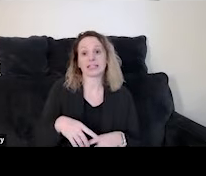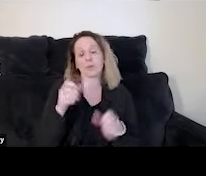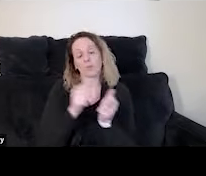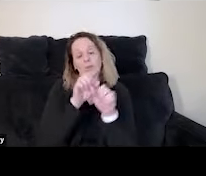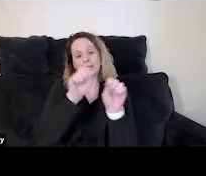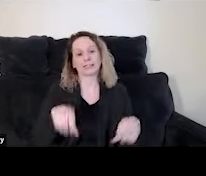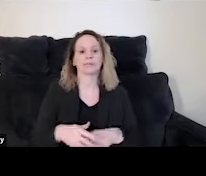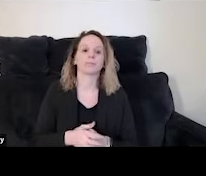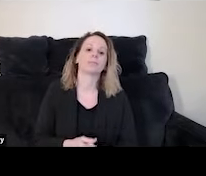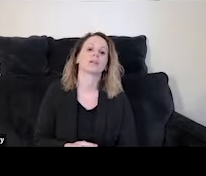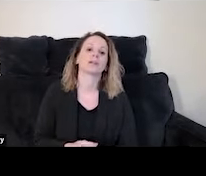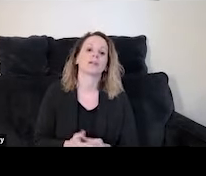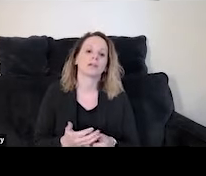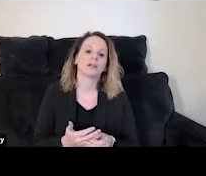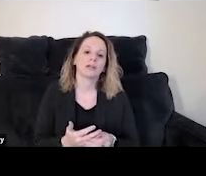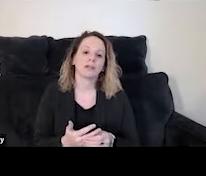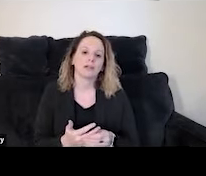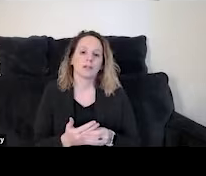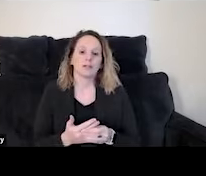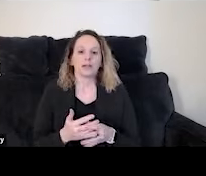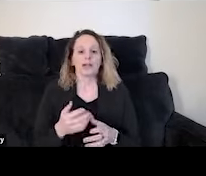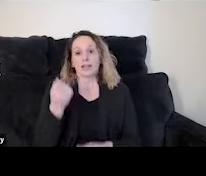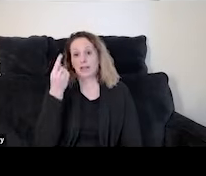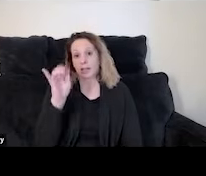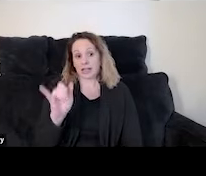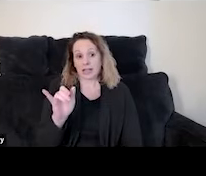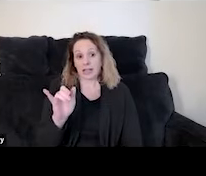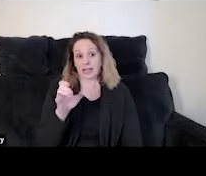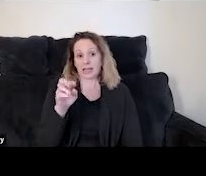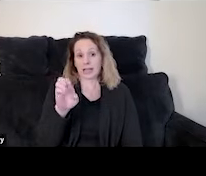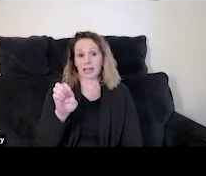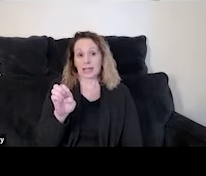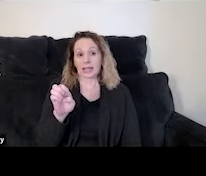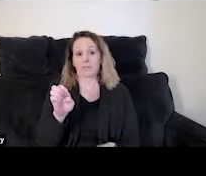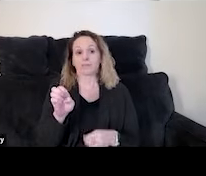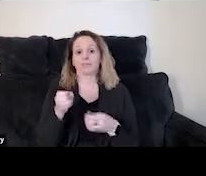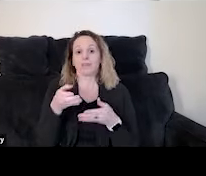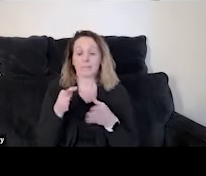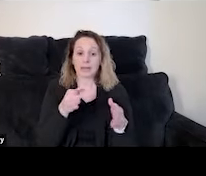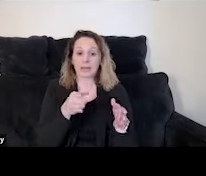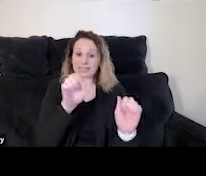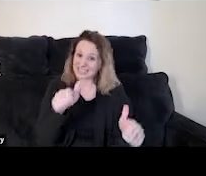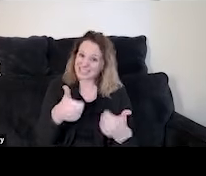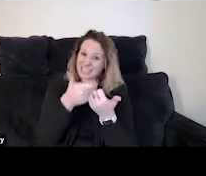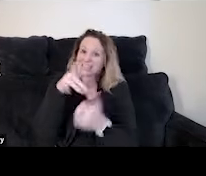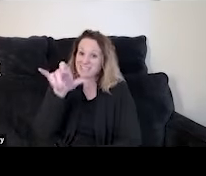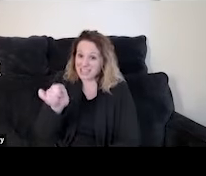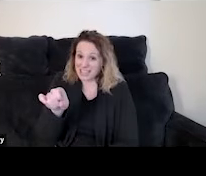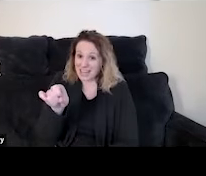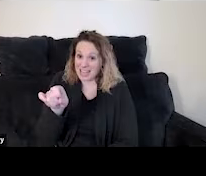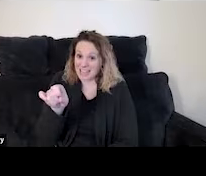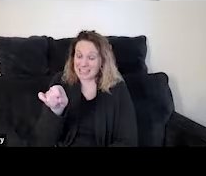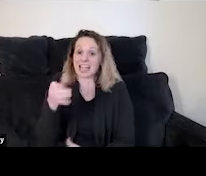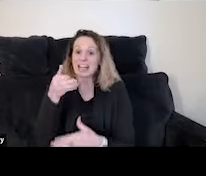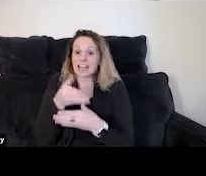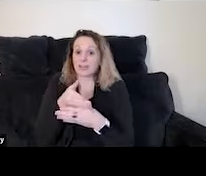Mobile response and stabilization is grounded in this understanding that care pathways are part of the challenge for us, and that interrupting those